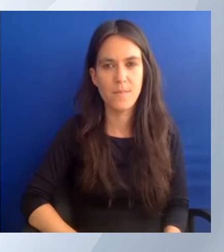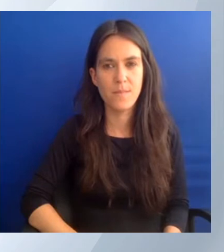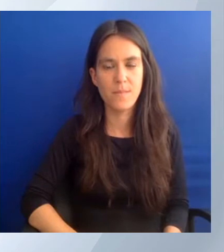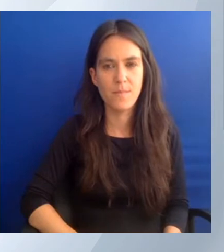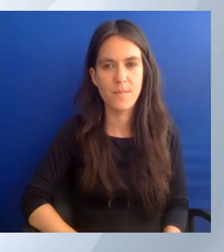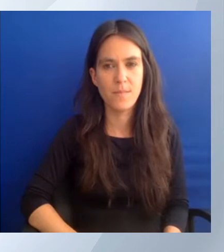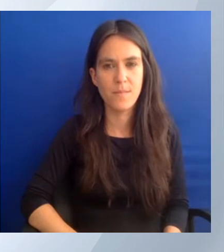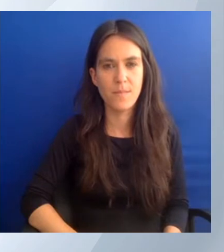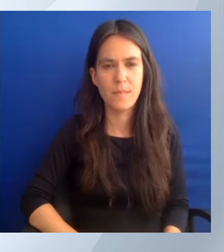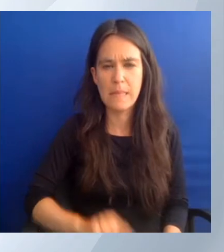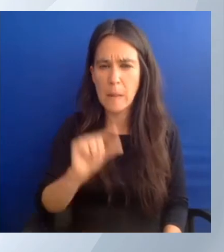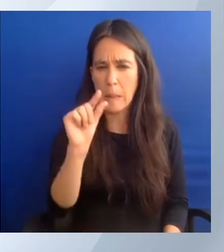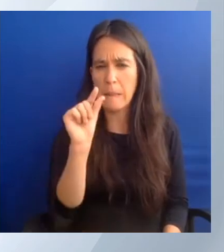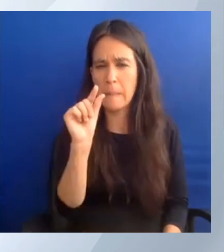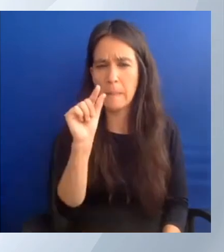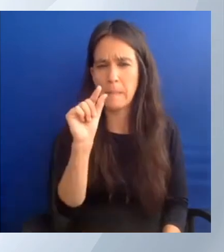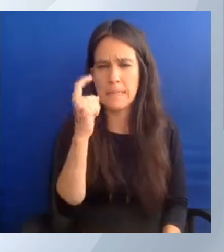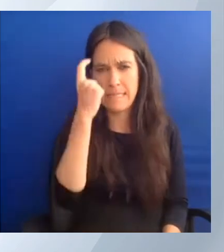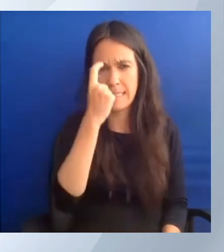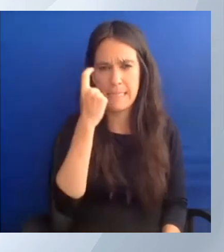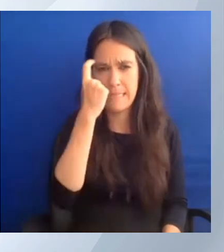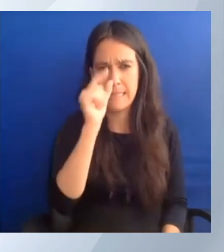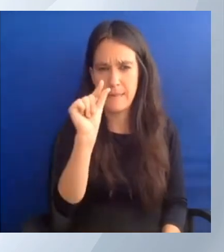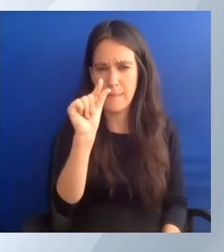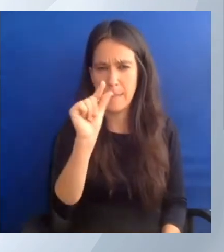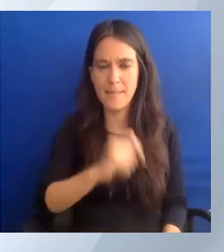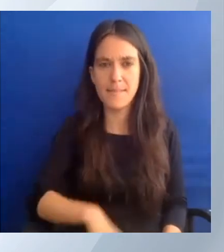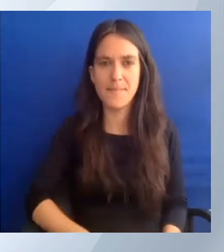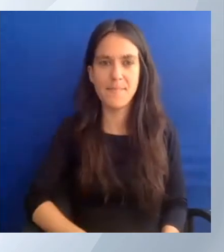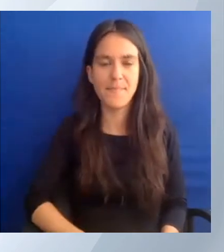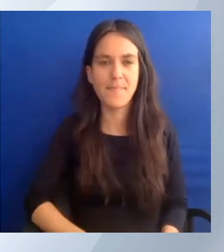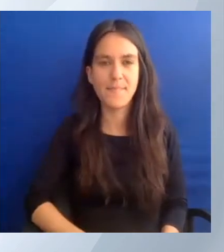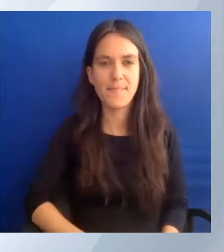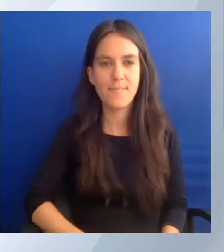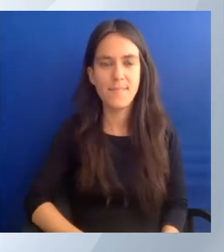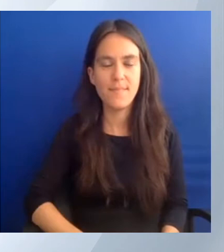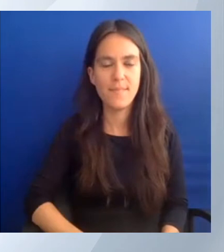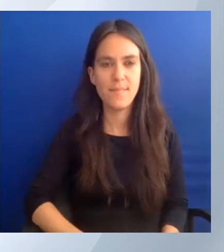Just give me a minute. Just give me a minute so I can.